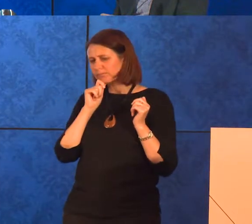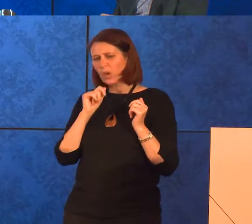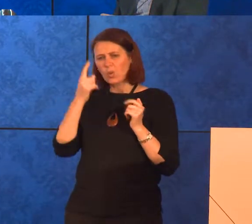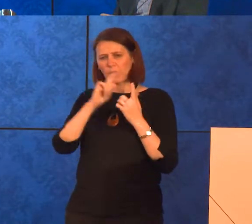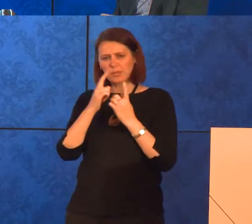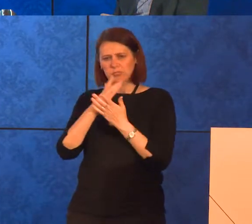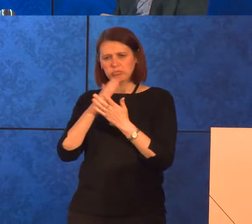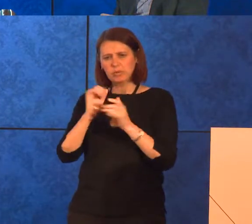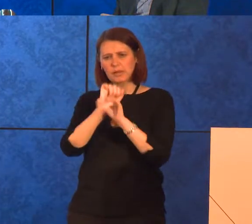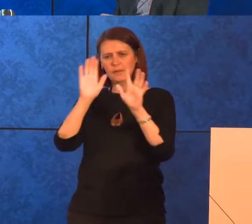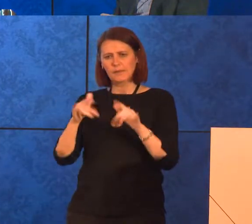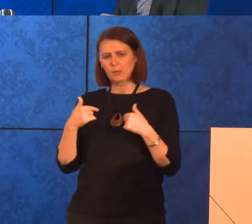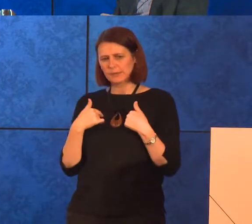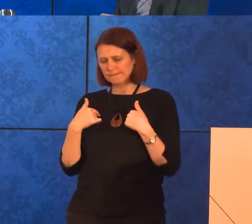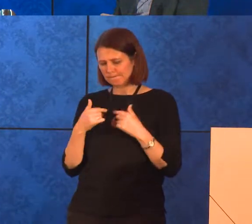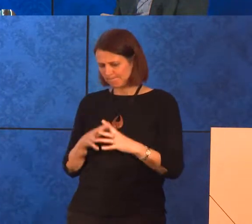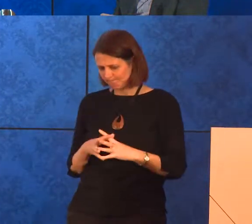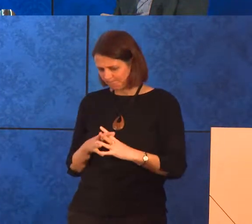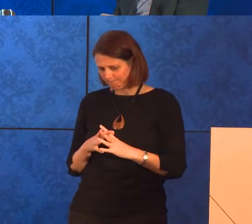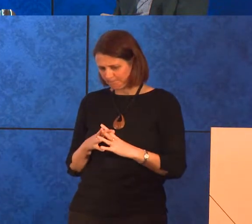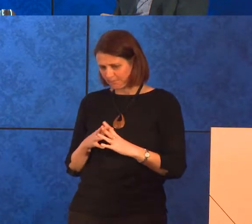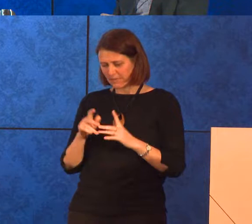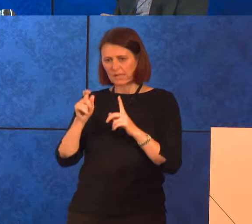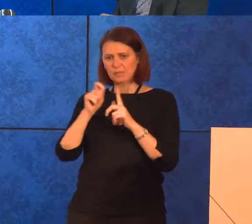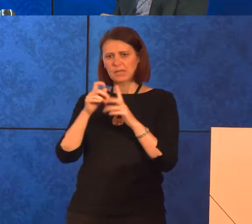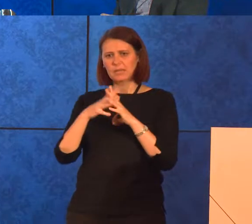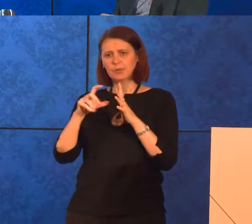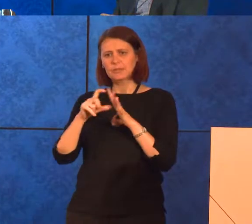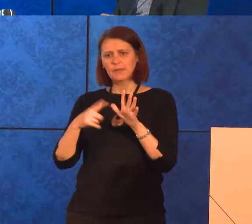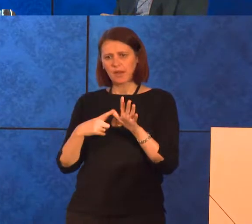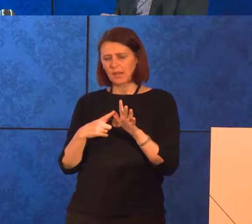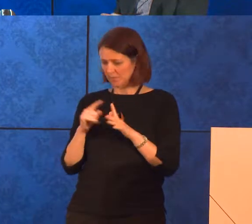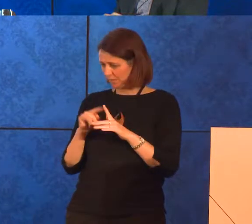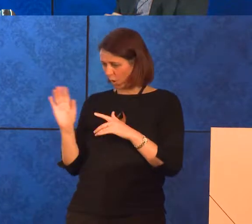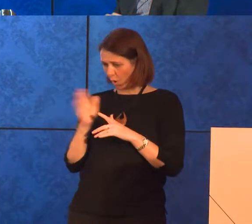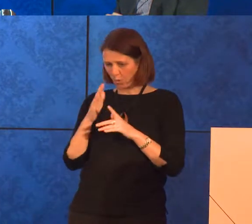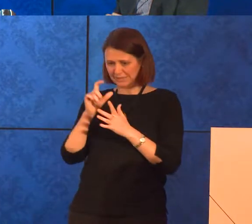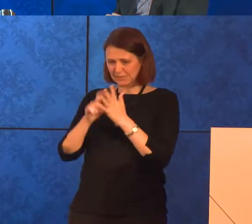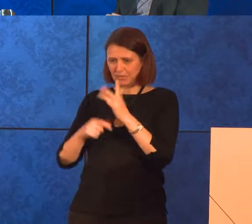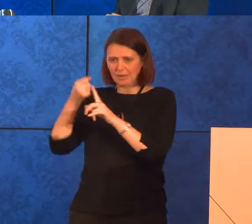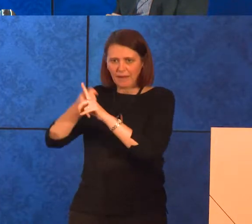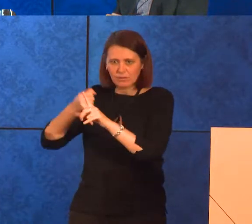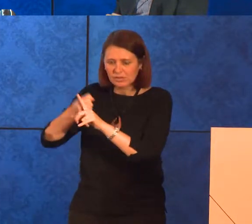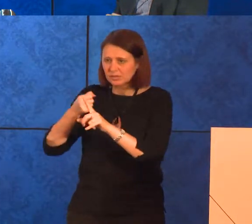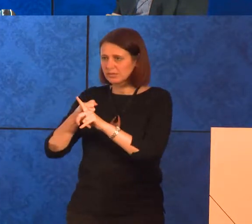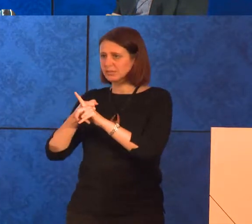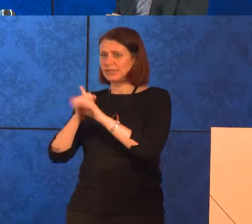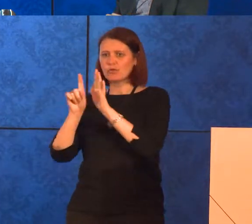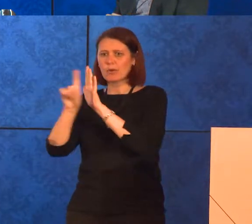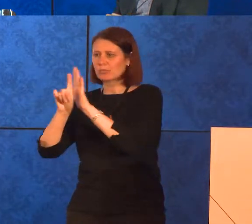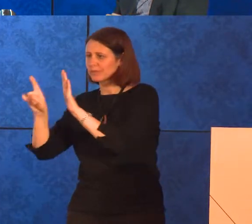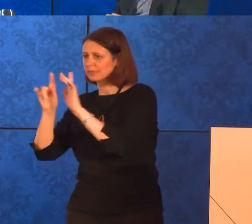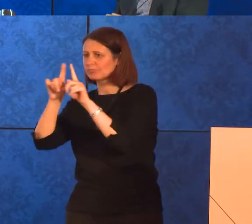to me was that we, PWDA, but also the whole disability advocacy and